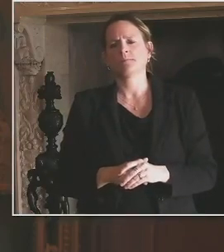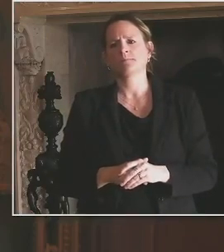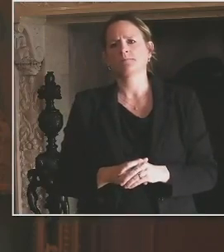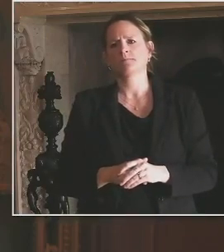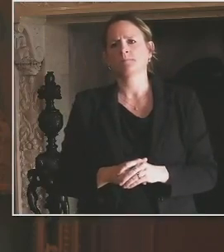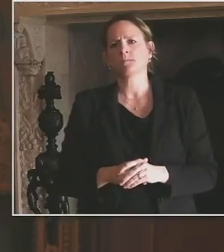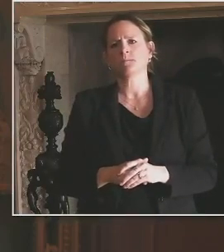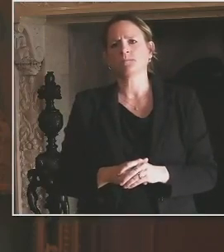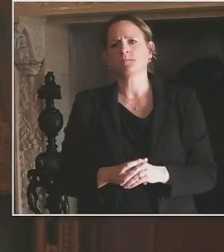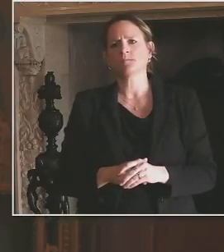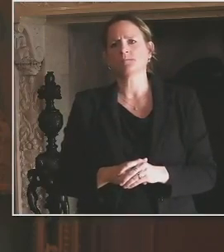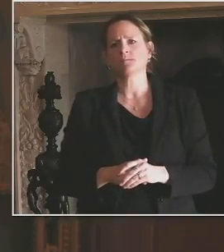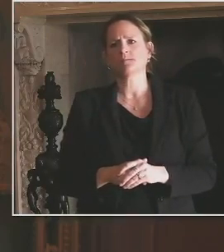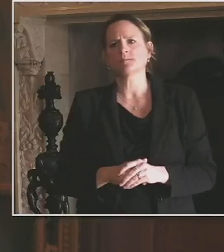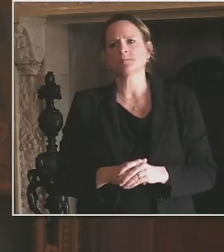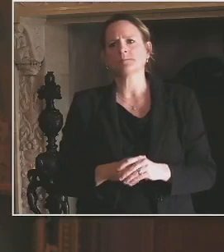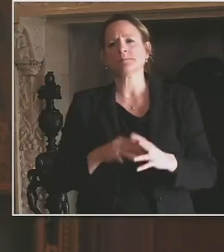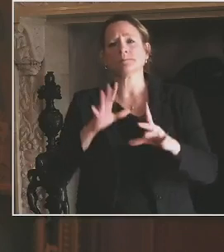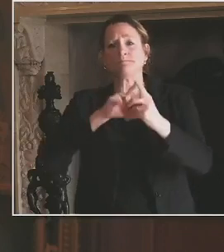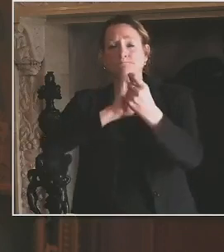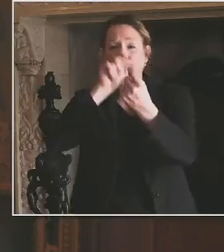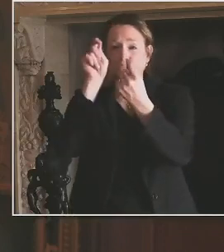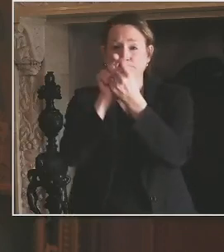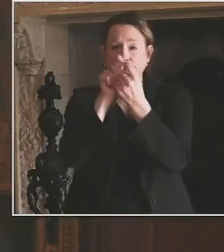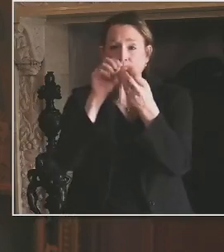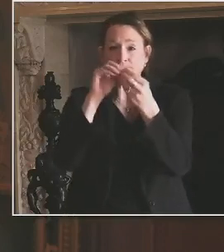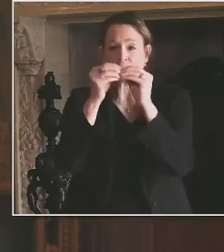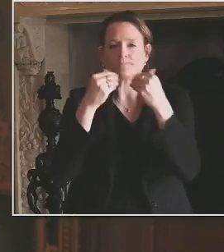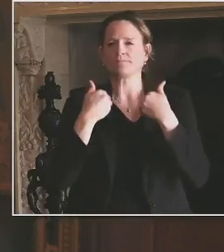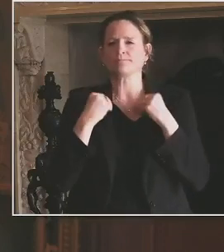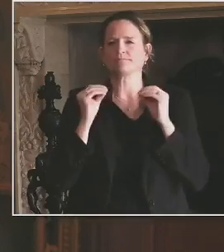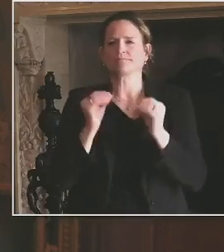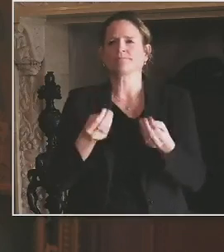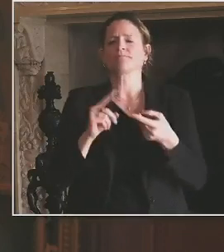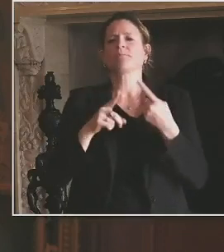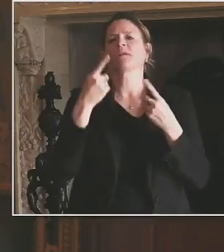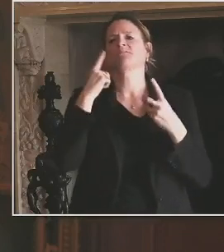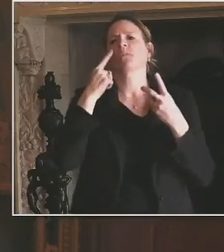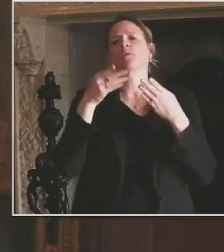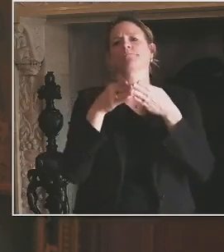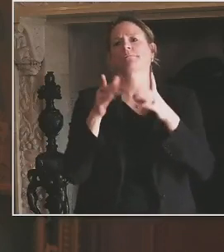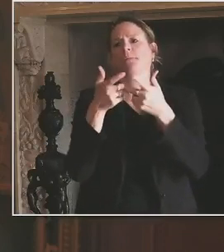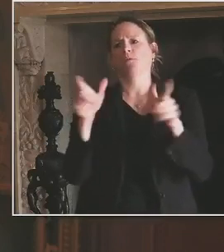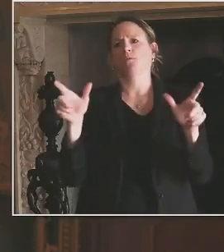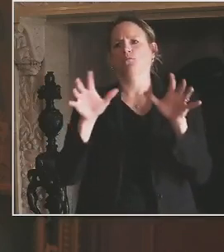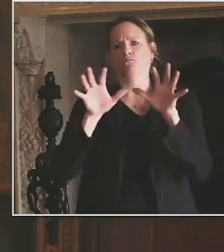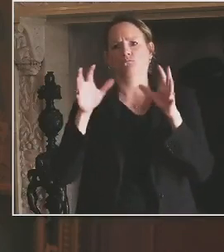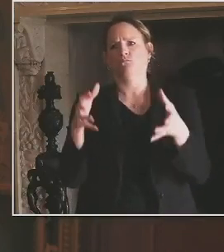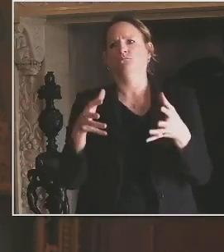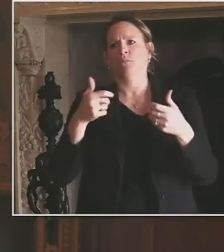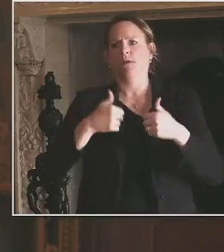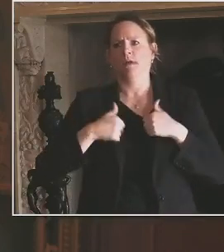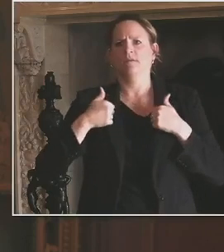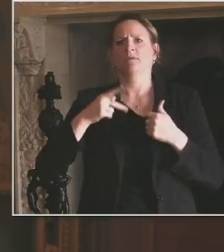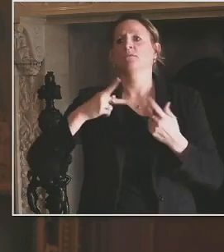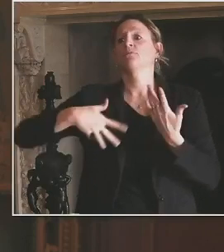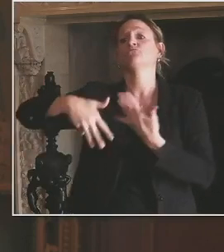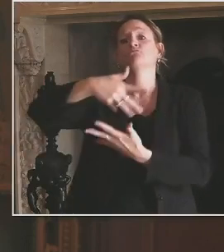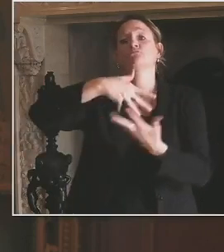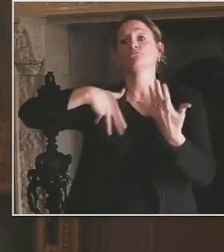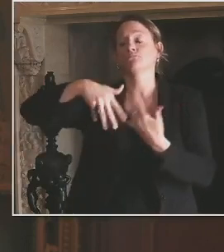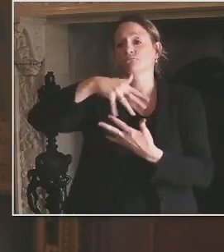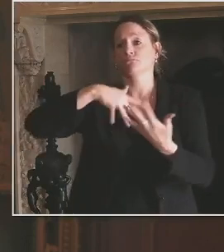without specific proportions, the other large categories are household contact. So people that live in close contact with each other, if someone develops an infection